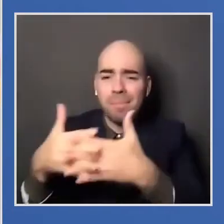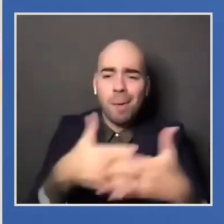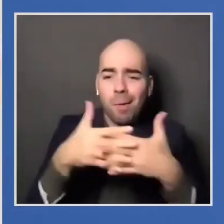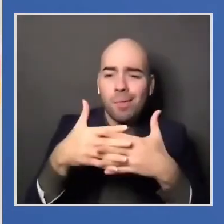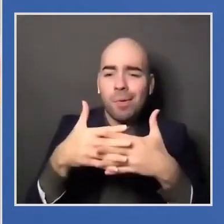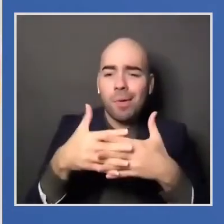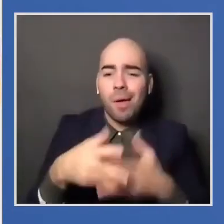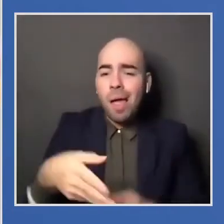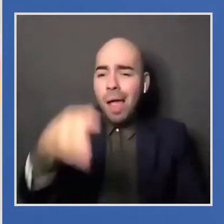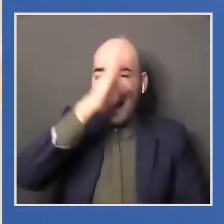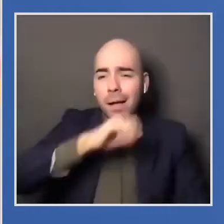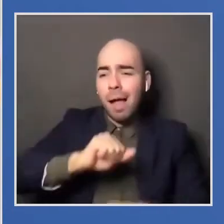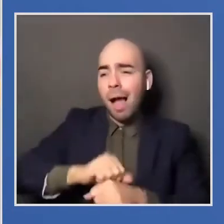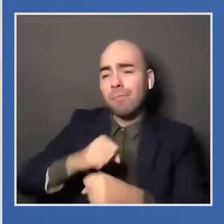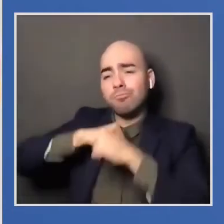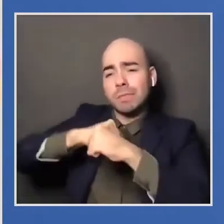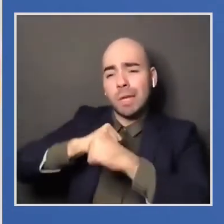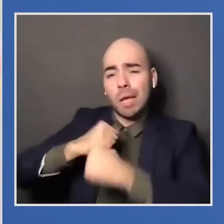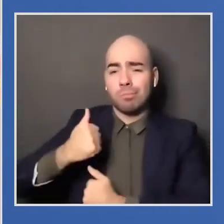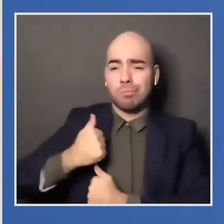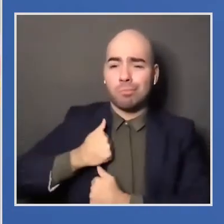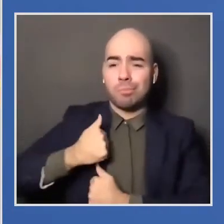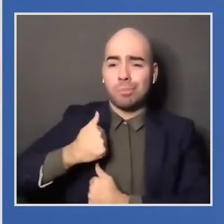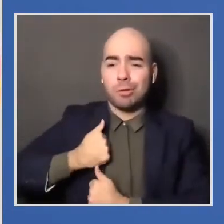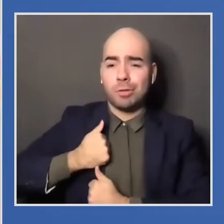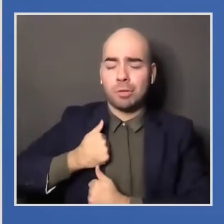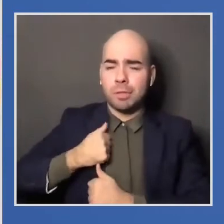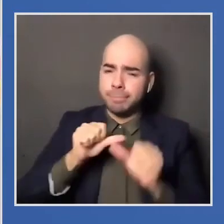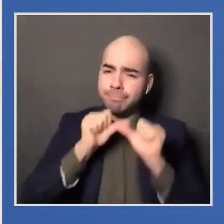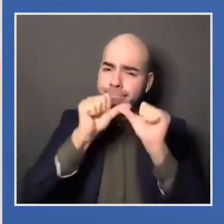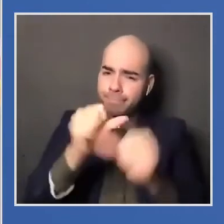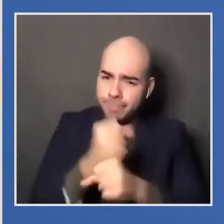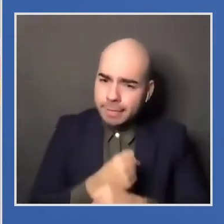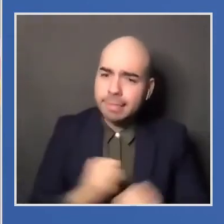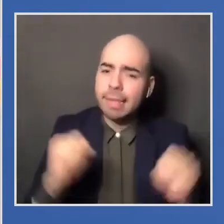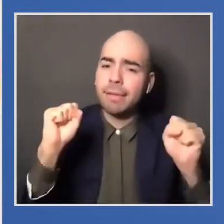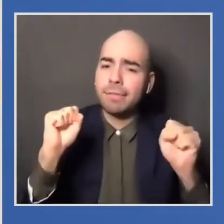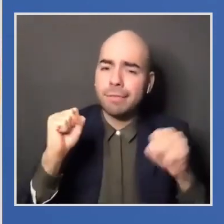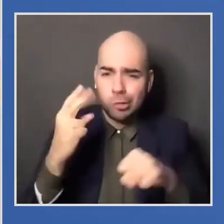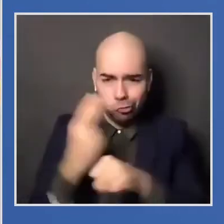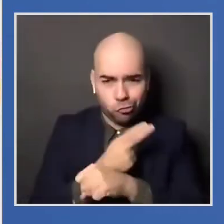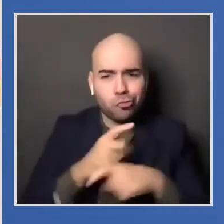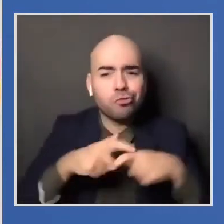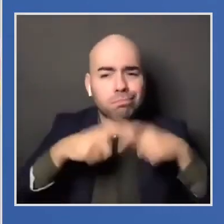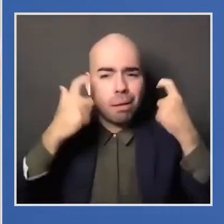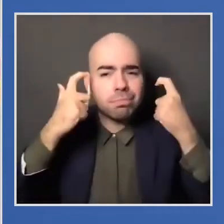protect our troops. Stay safe and wear your mask.